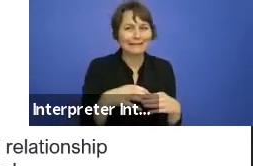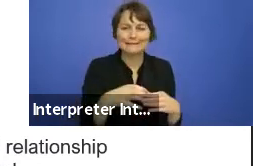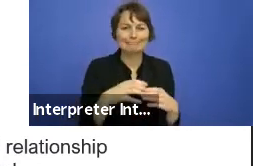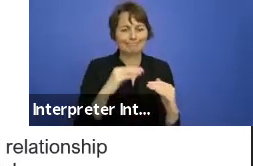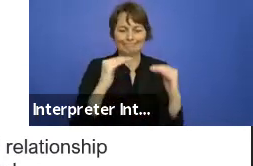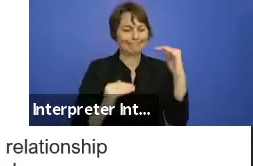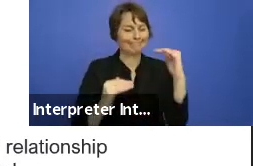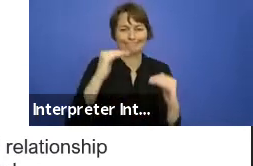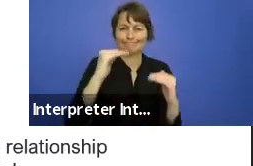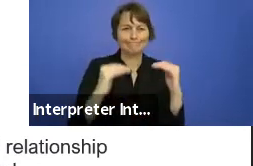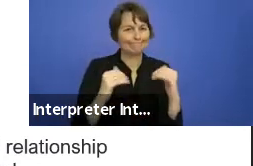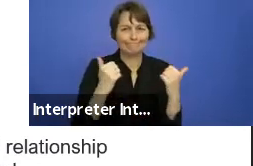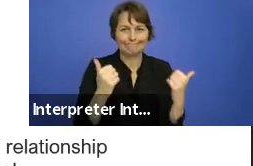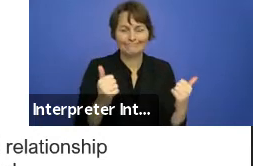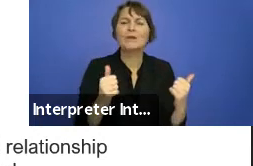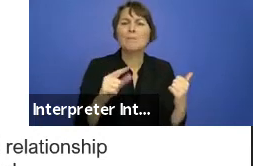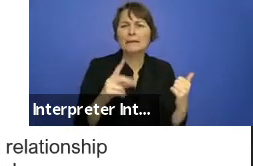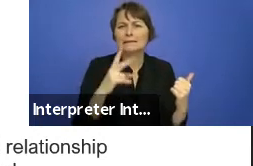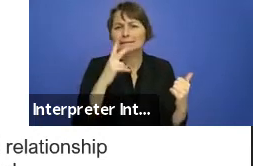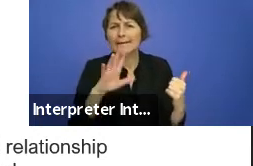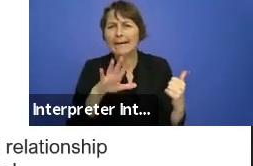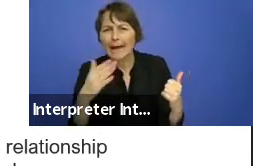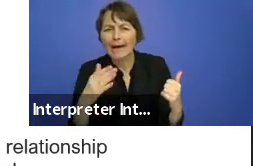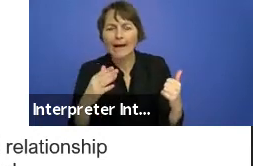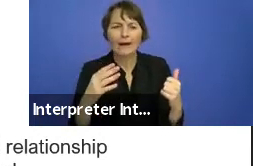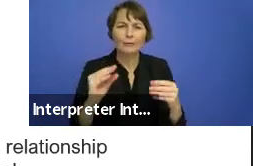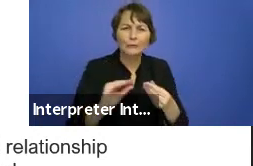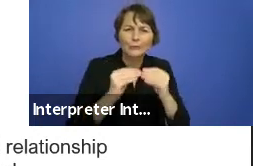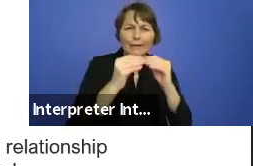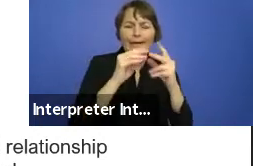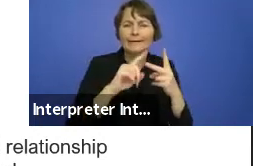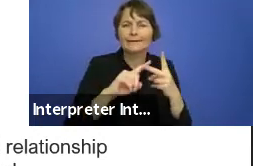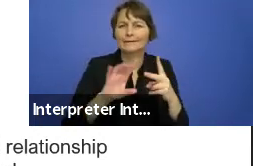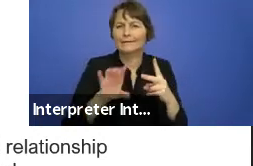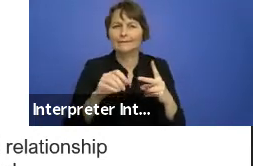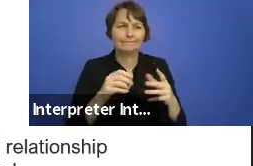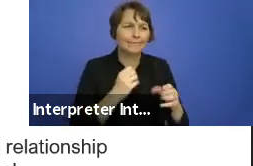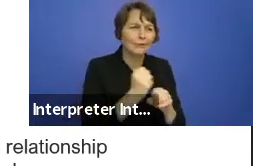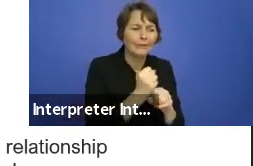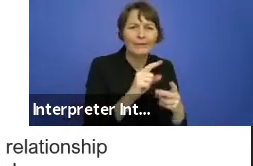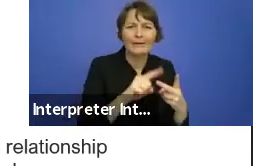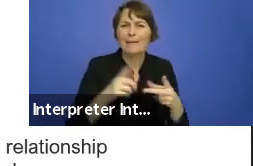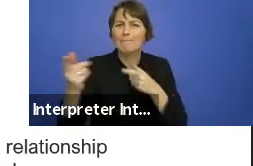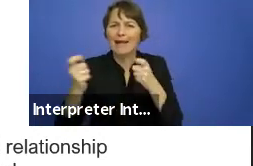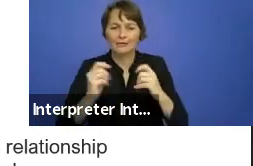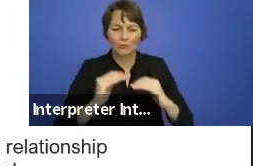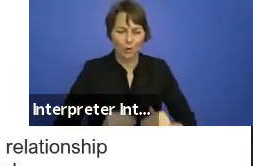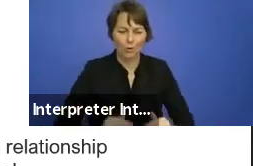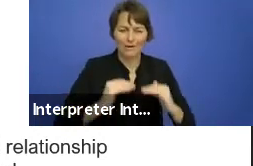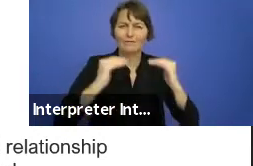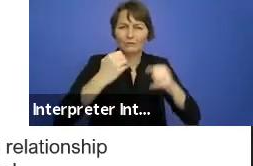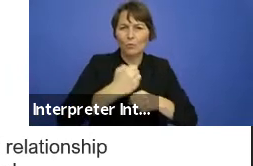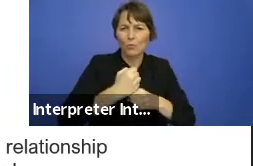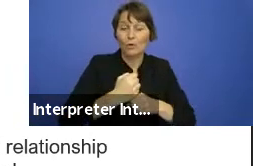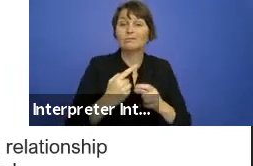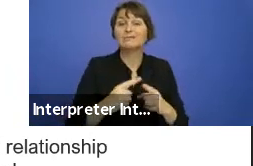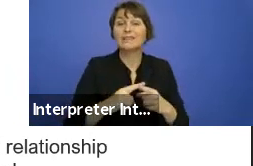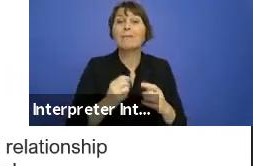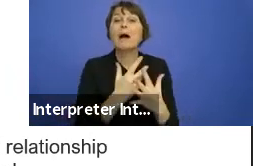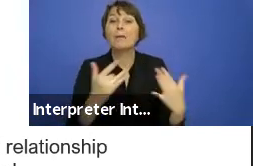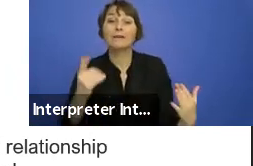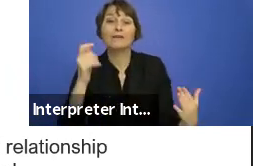levels, from the creation to the managerial aspect, the statutory level of a female artist, and as well as in terms